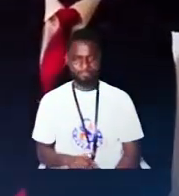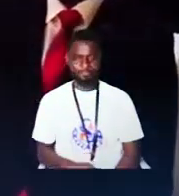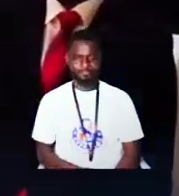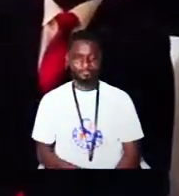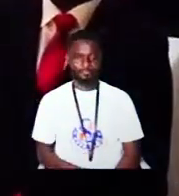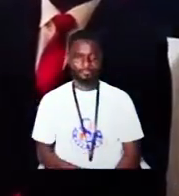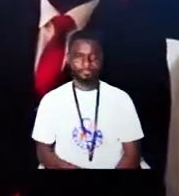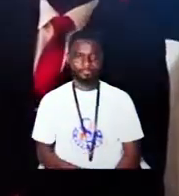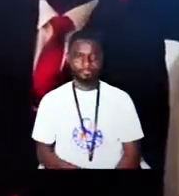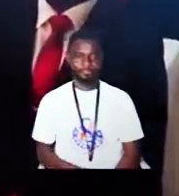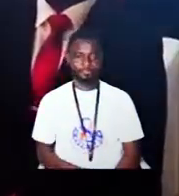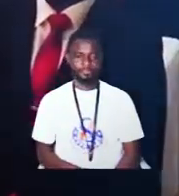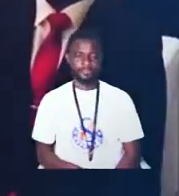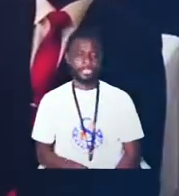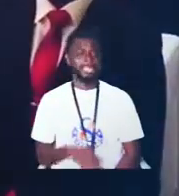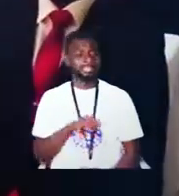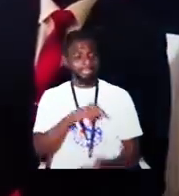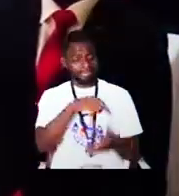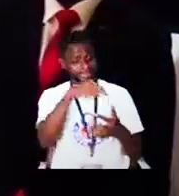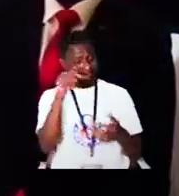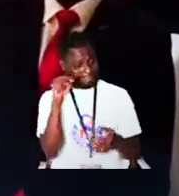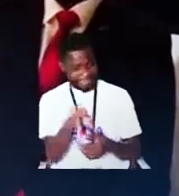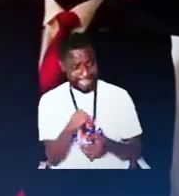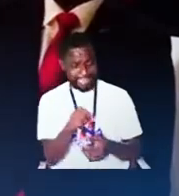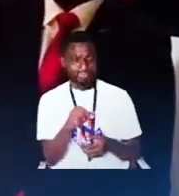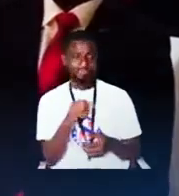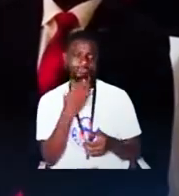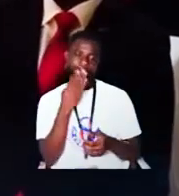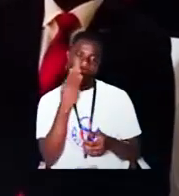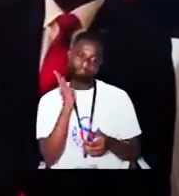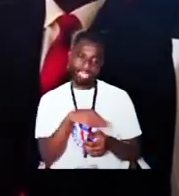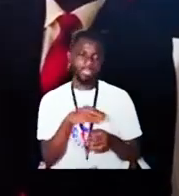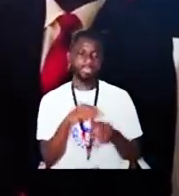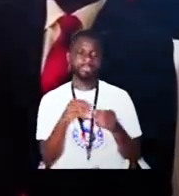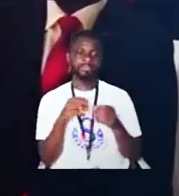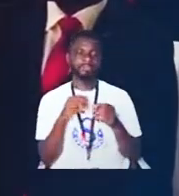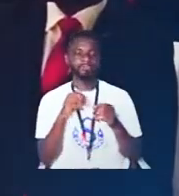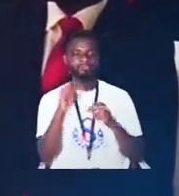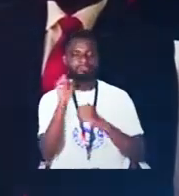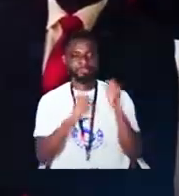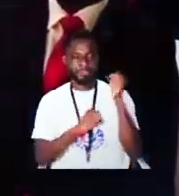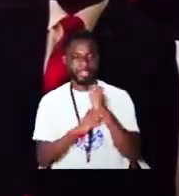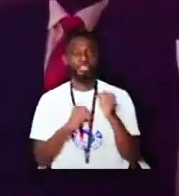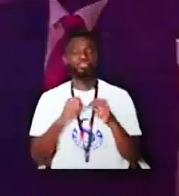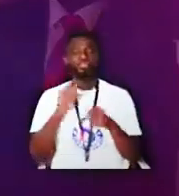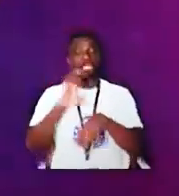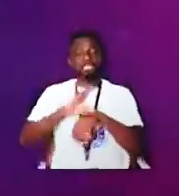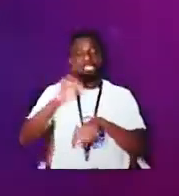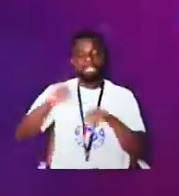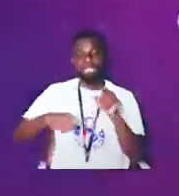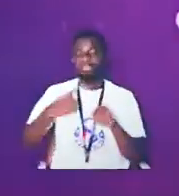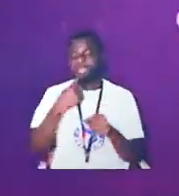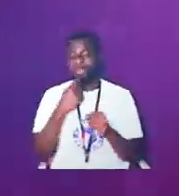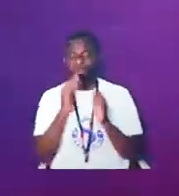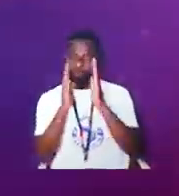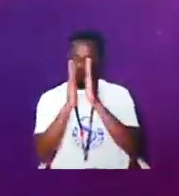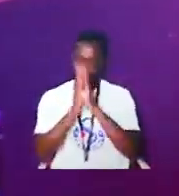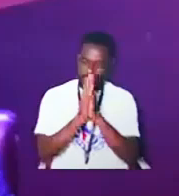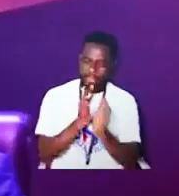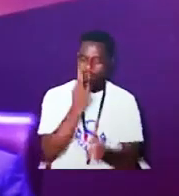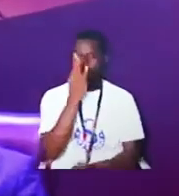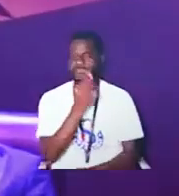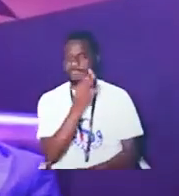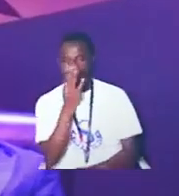are evil structures. So the church cannot say that we are praying and fasting, and unconcerned about the